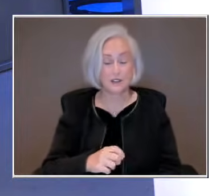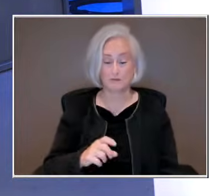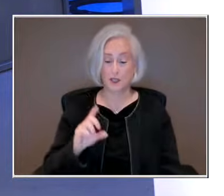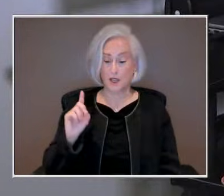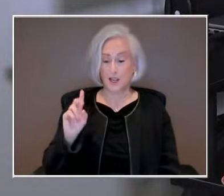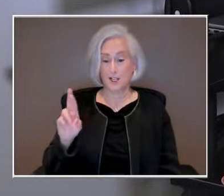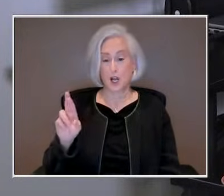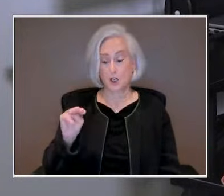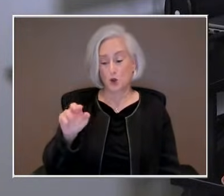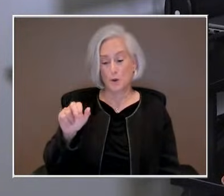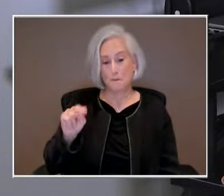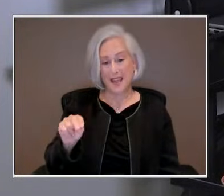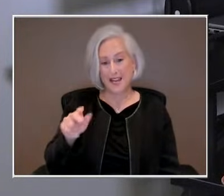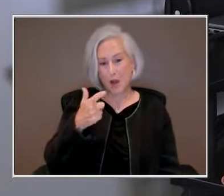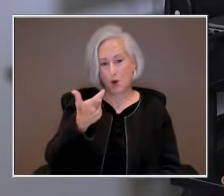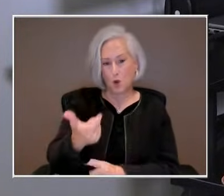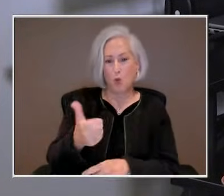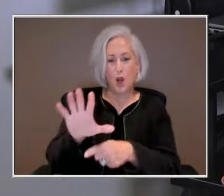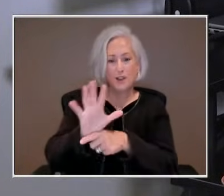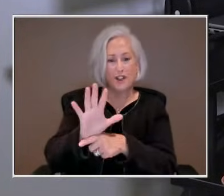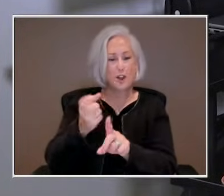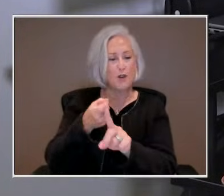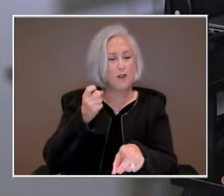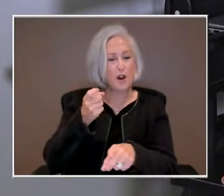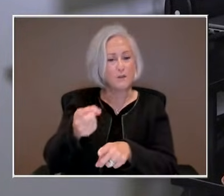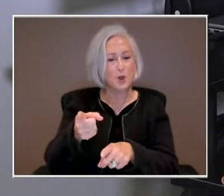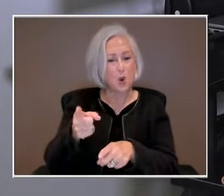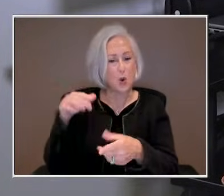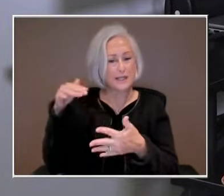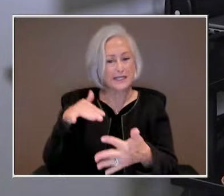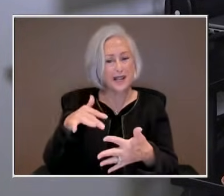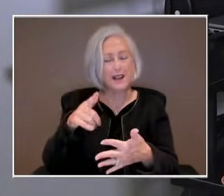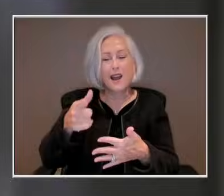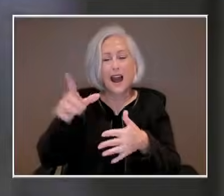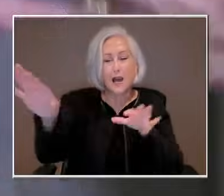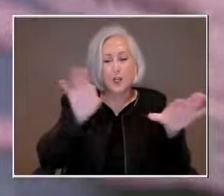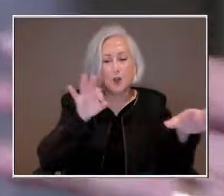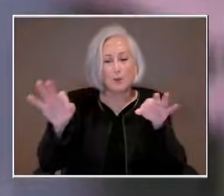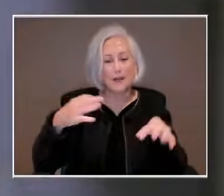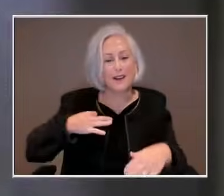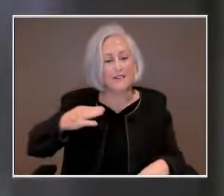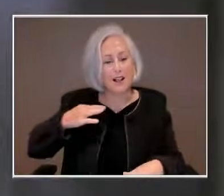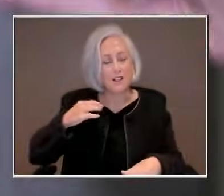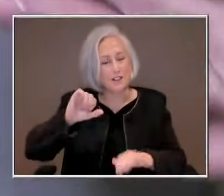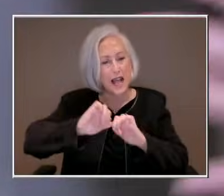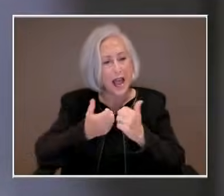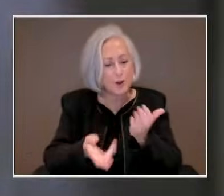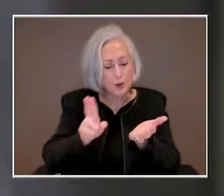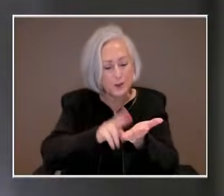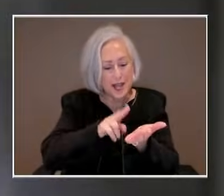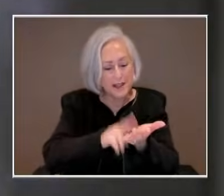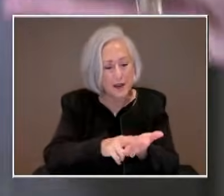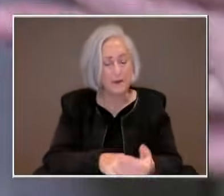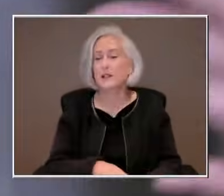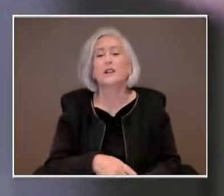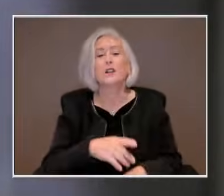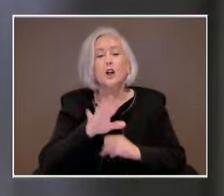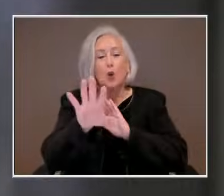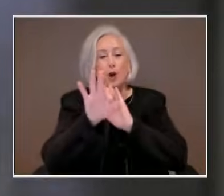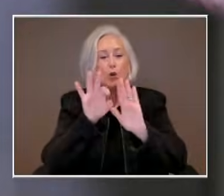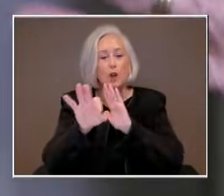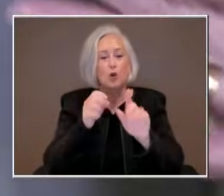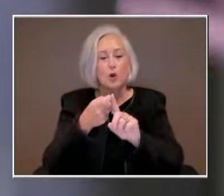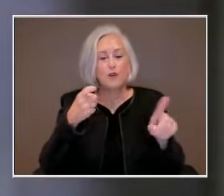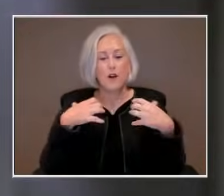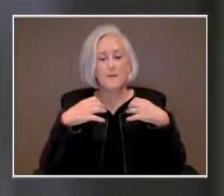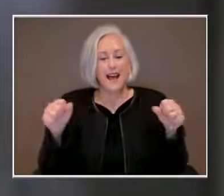from your study. How do you pick your participants? How do they sign up? We often recruit through health system clinics, so we